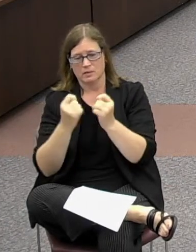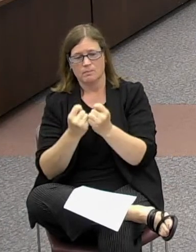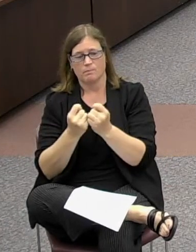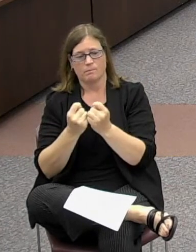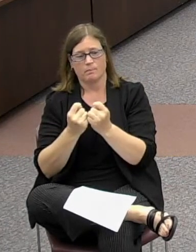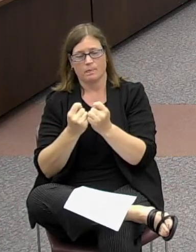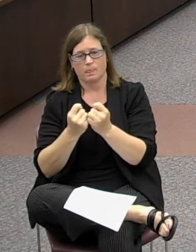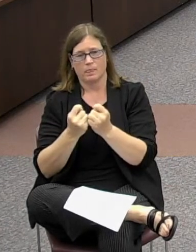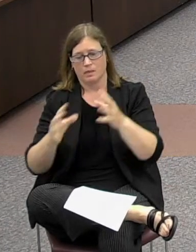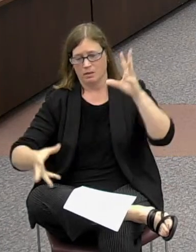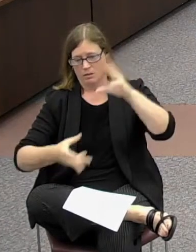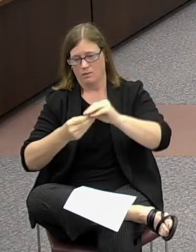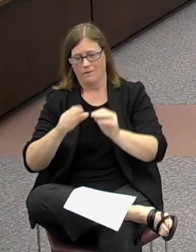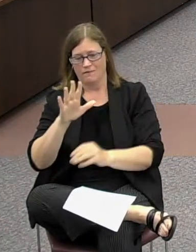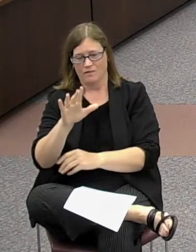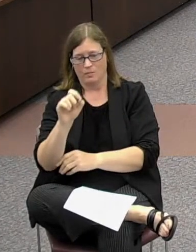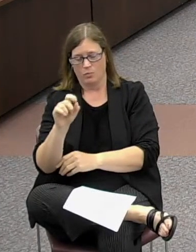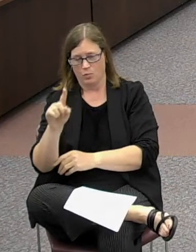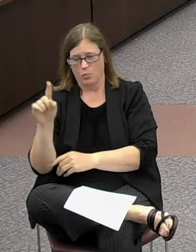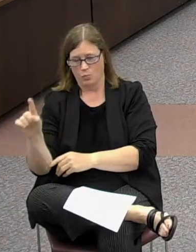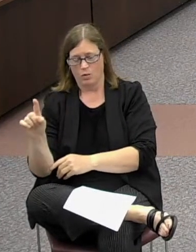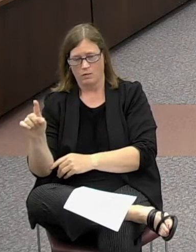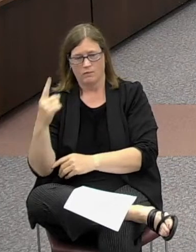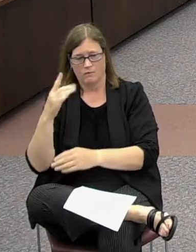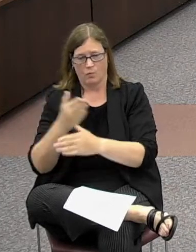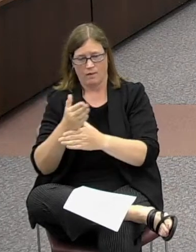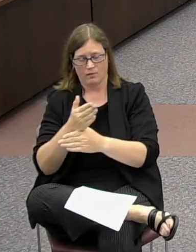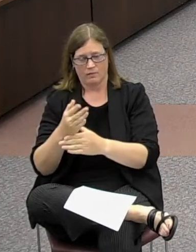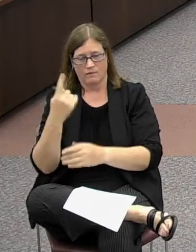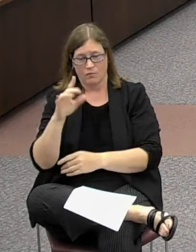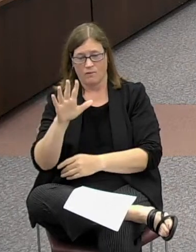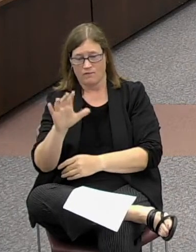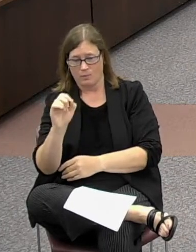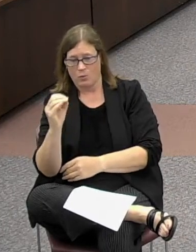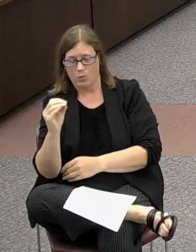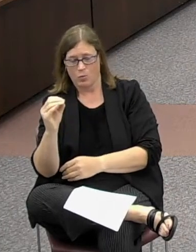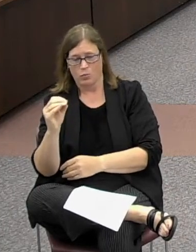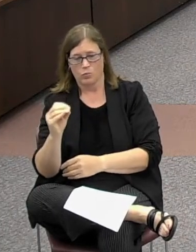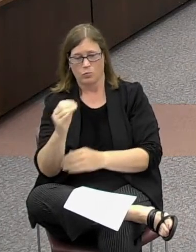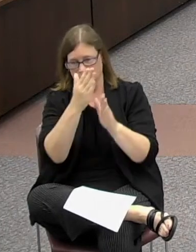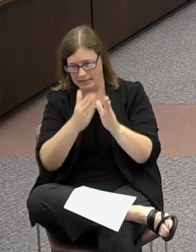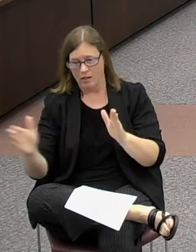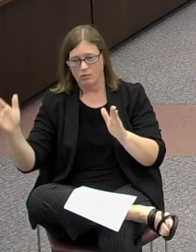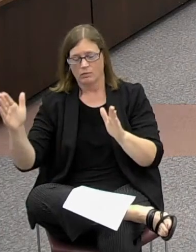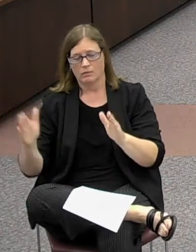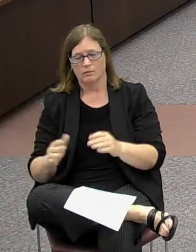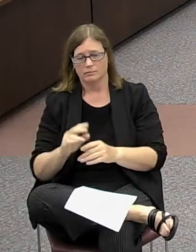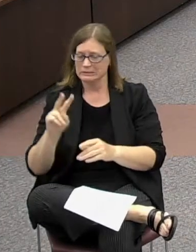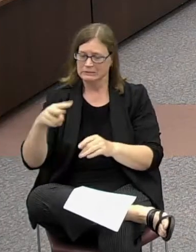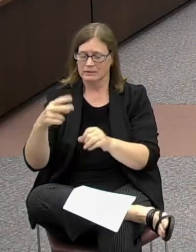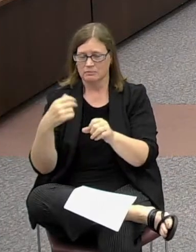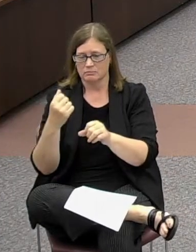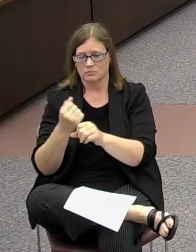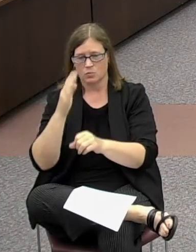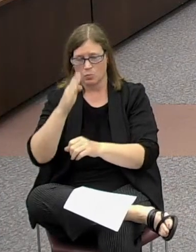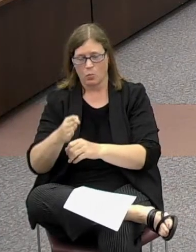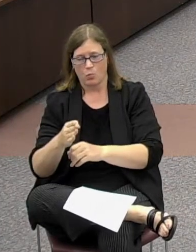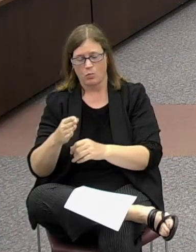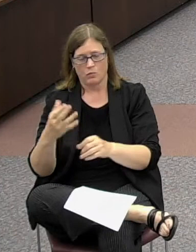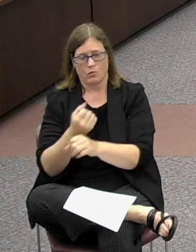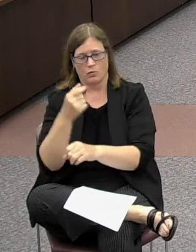a 5.11 grade point average on a 5.0 scale. This is the 4th consecutive year the team has earned this prestigious